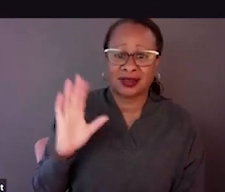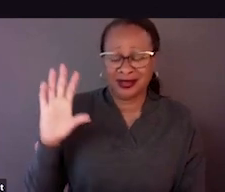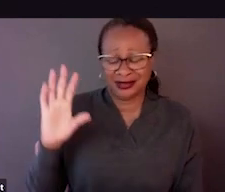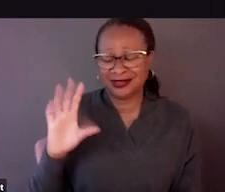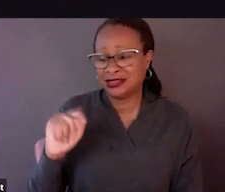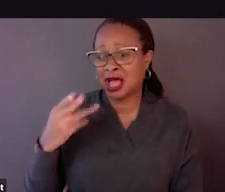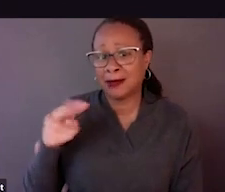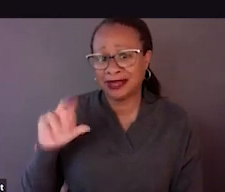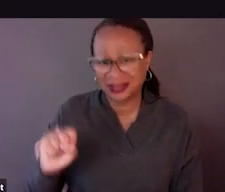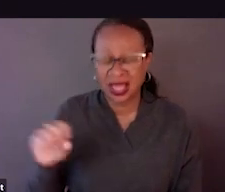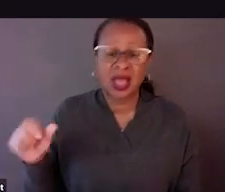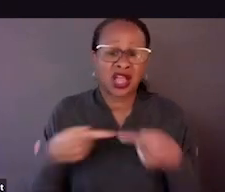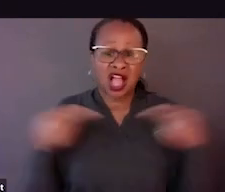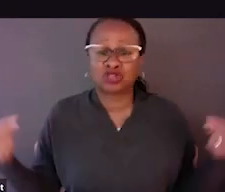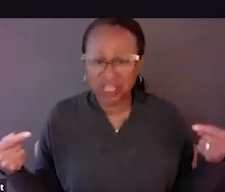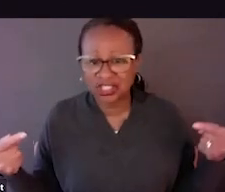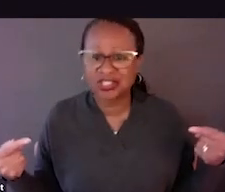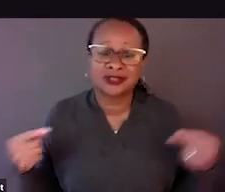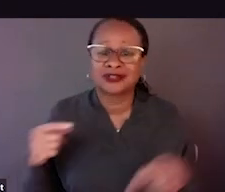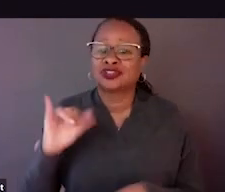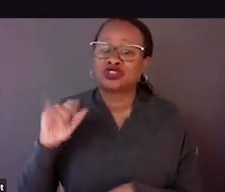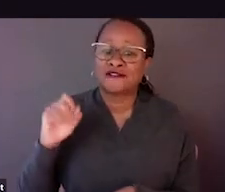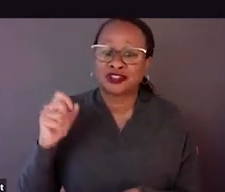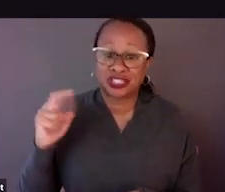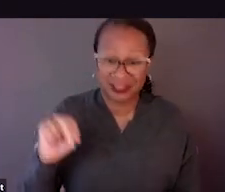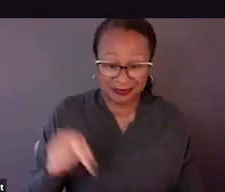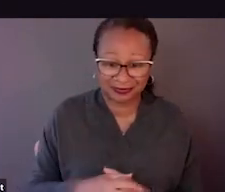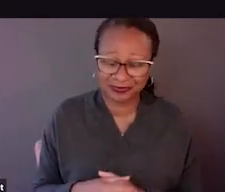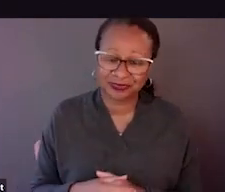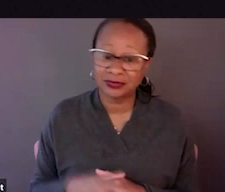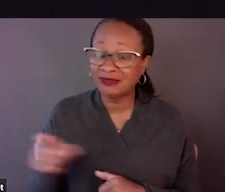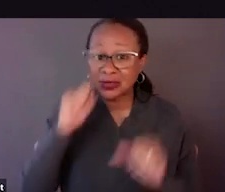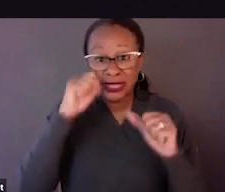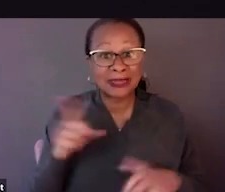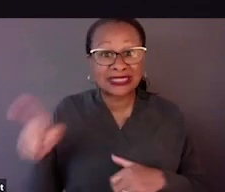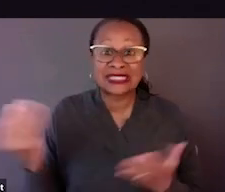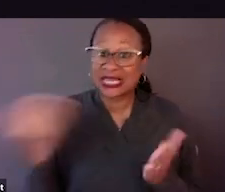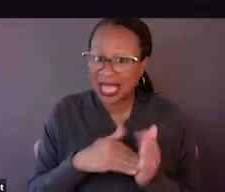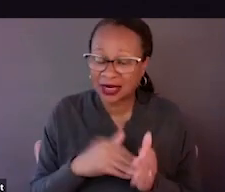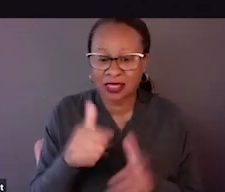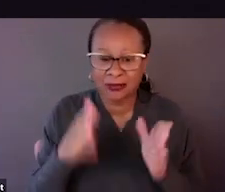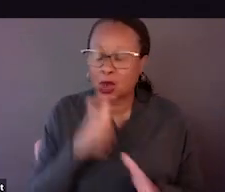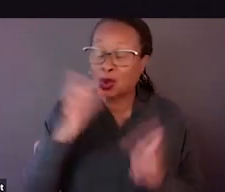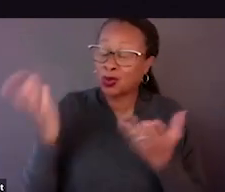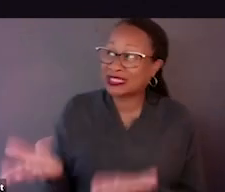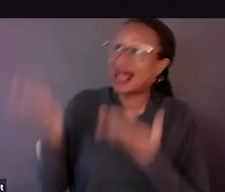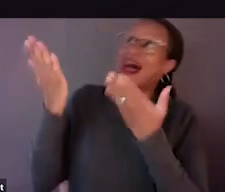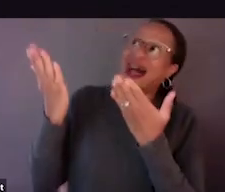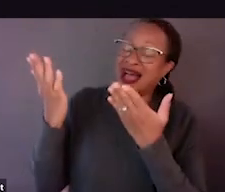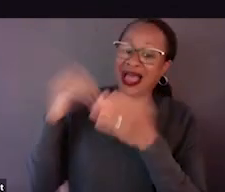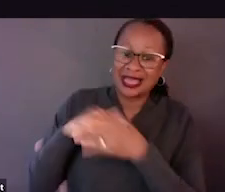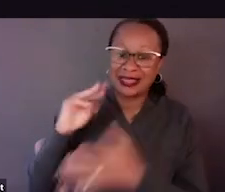the contradictions of Thomas Jefferson. That was amazing because he's another one who was revered in the media, even